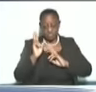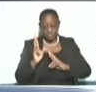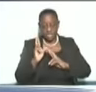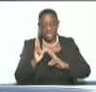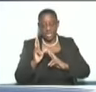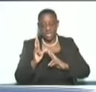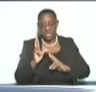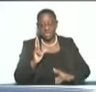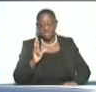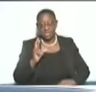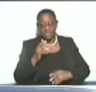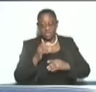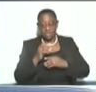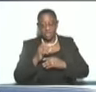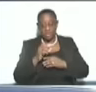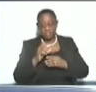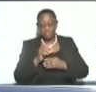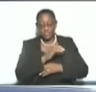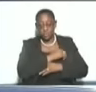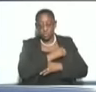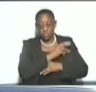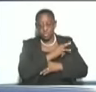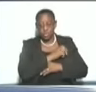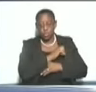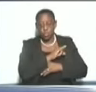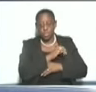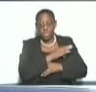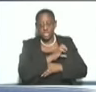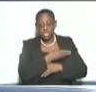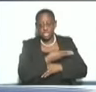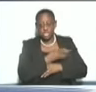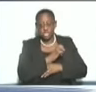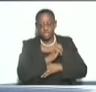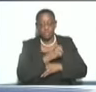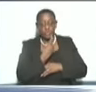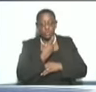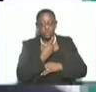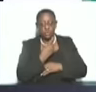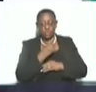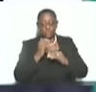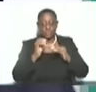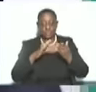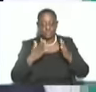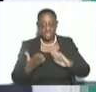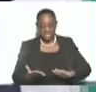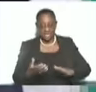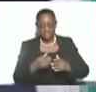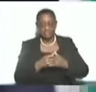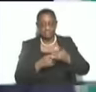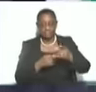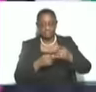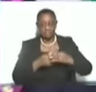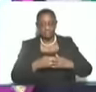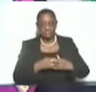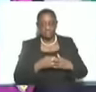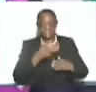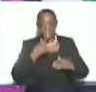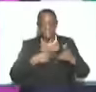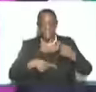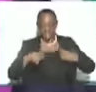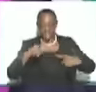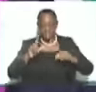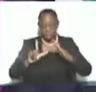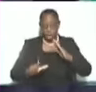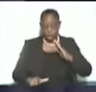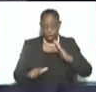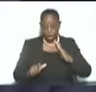West Grand Bahama and Bimini and Leader of Government Business, the Honorable Obi Wilscombe. It was not a flawless return to the lower chamber as